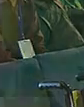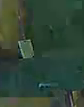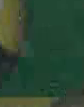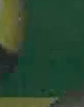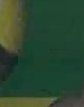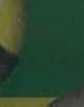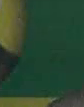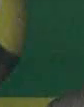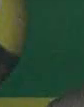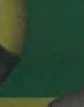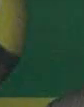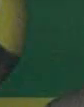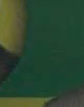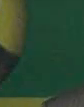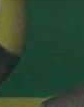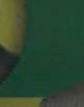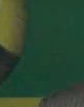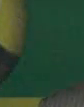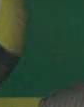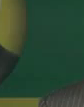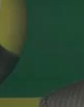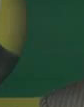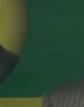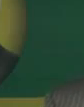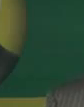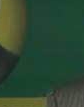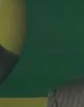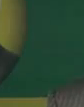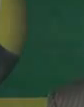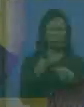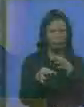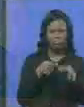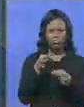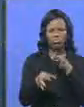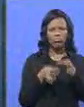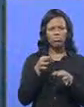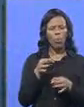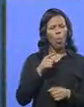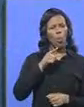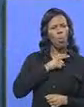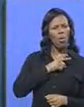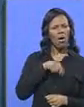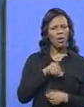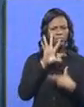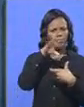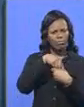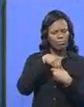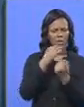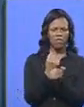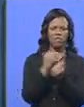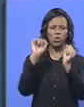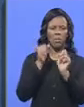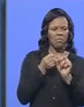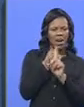Madiba also eloquently outlined what drove him to fight for freedom.